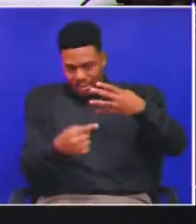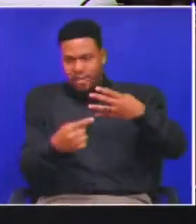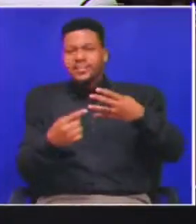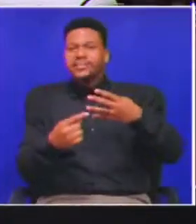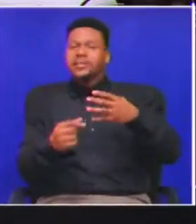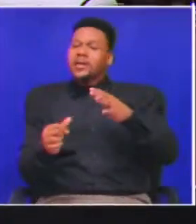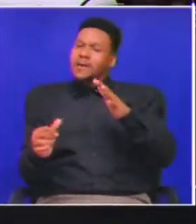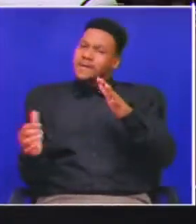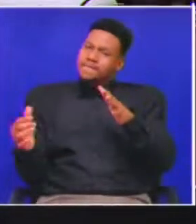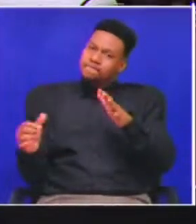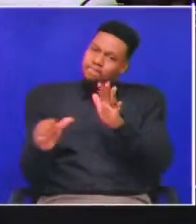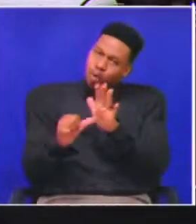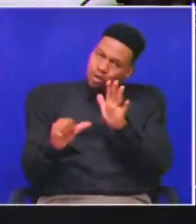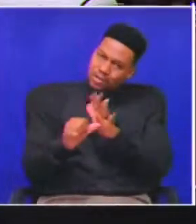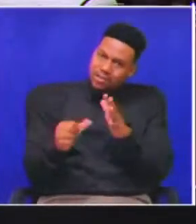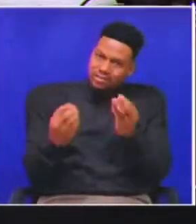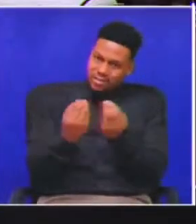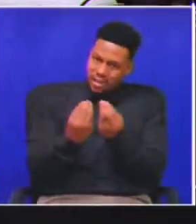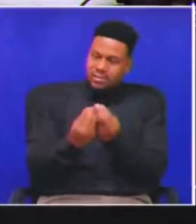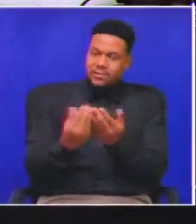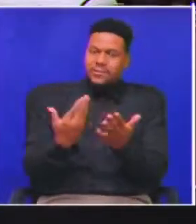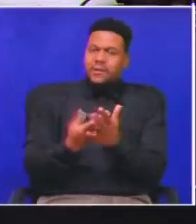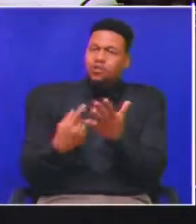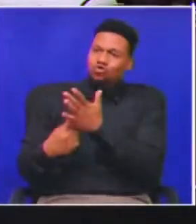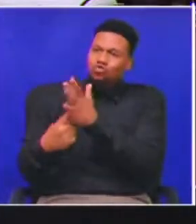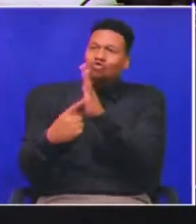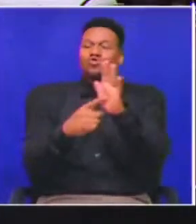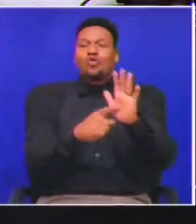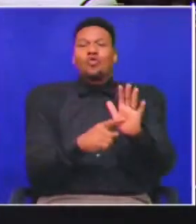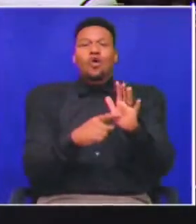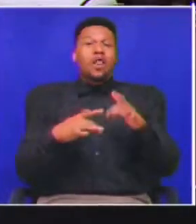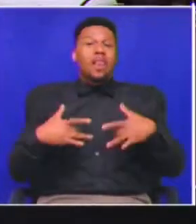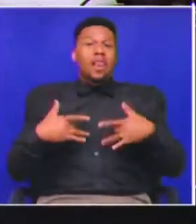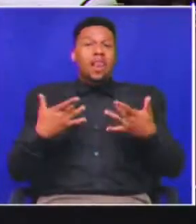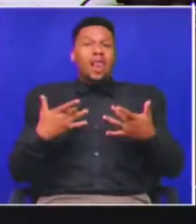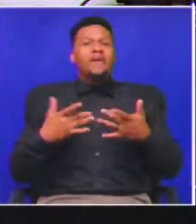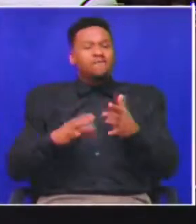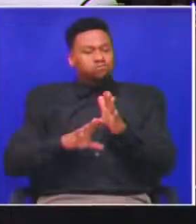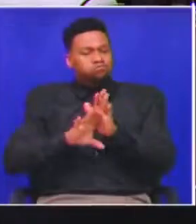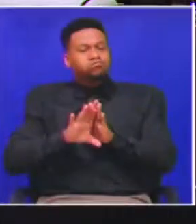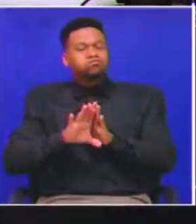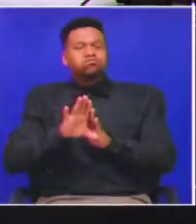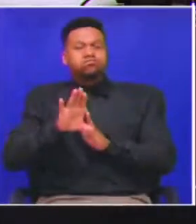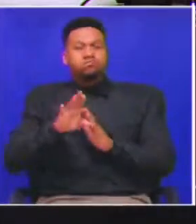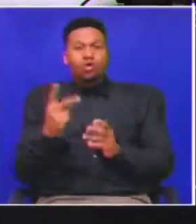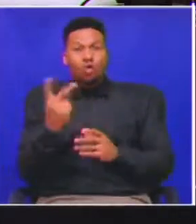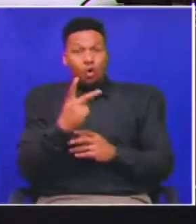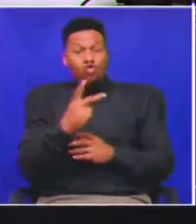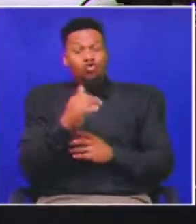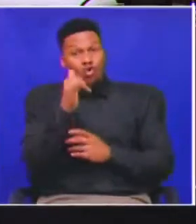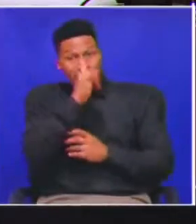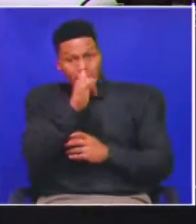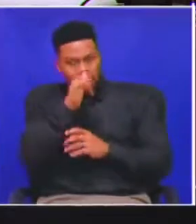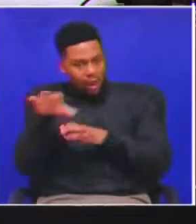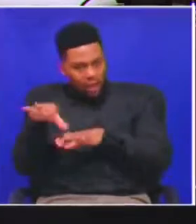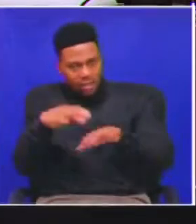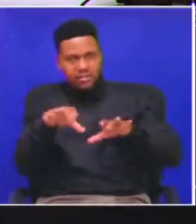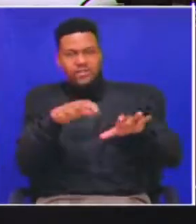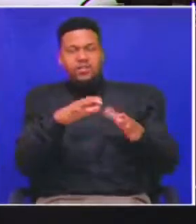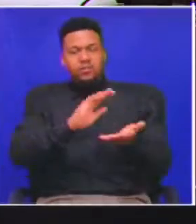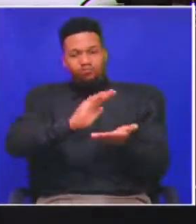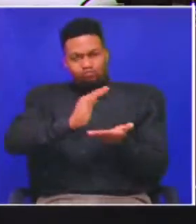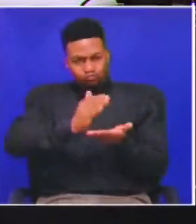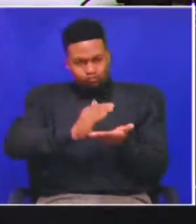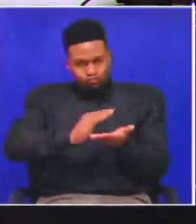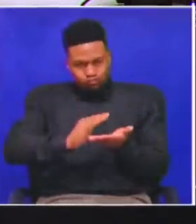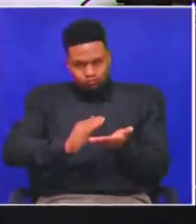or economic growth that will also reduce the acts of criminality. Right now, we are dealing, yes, with